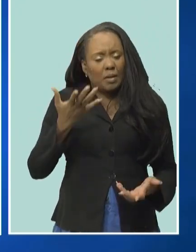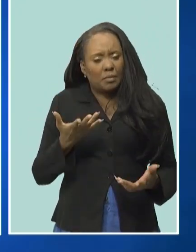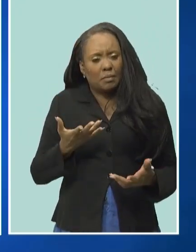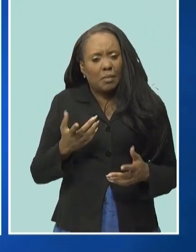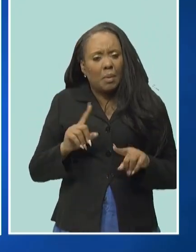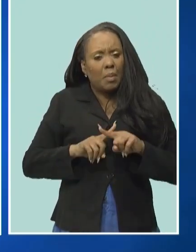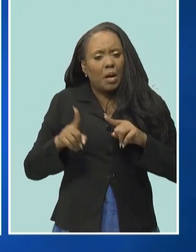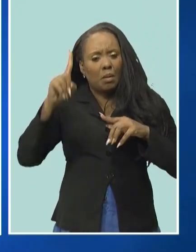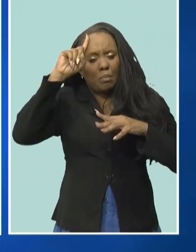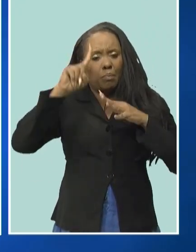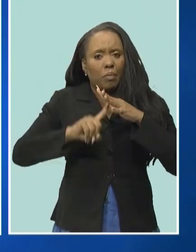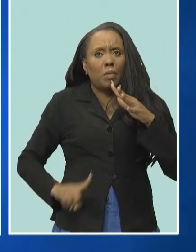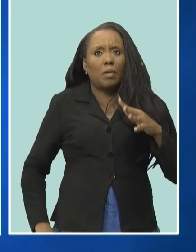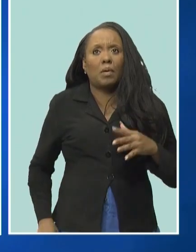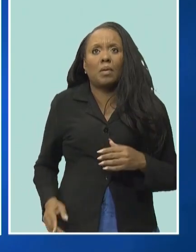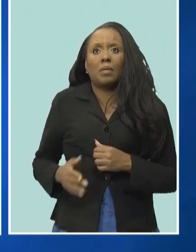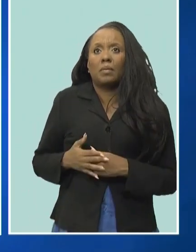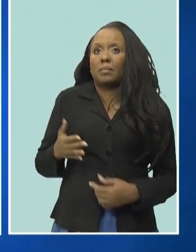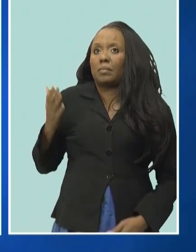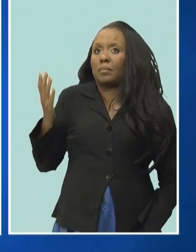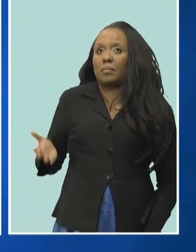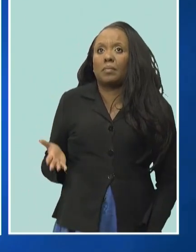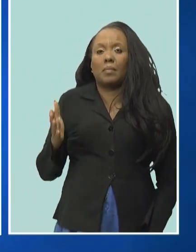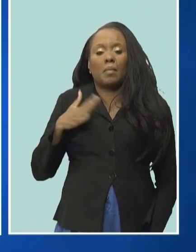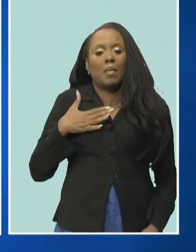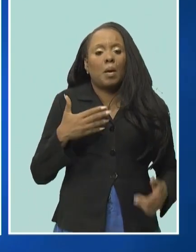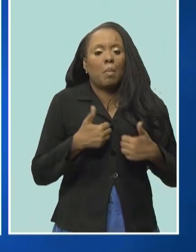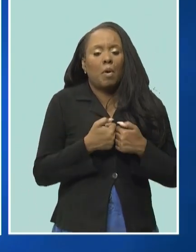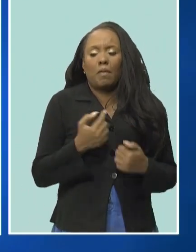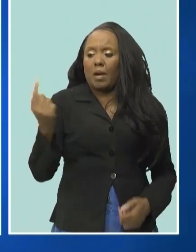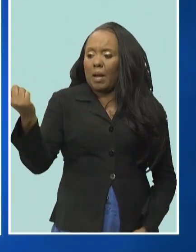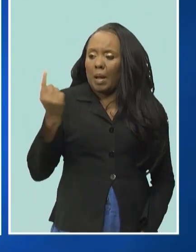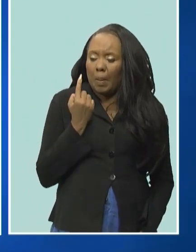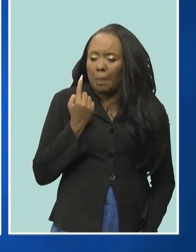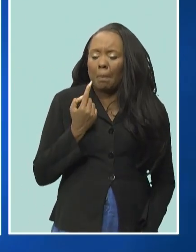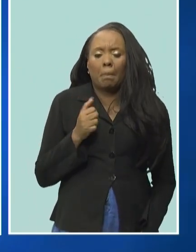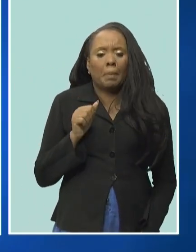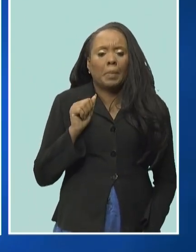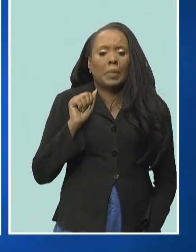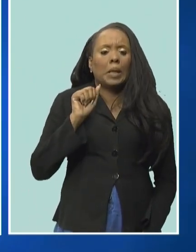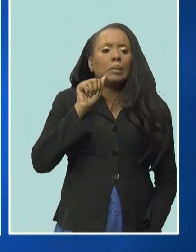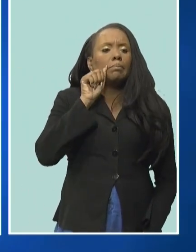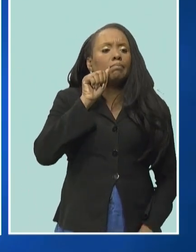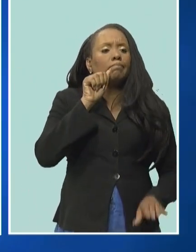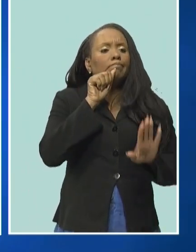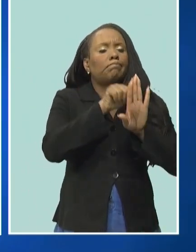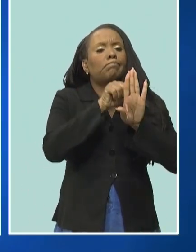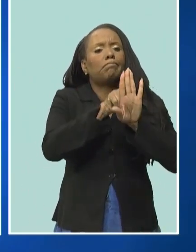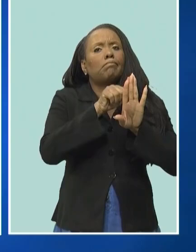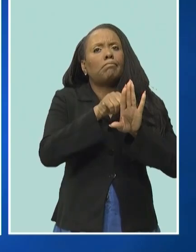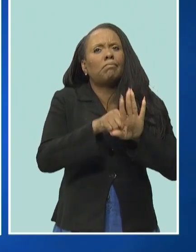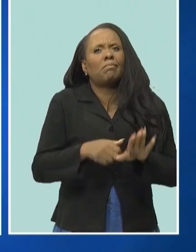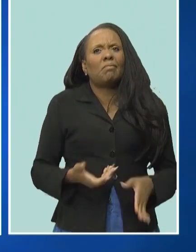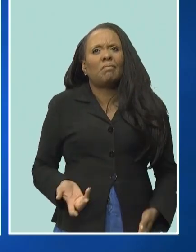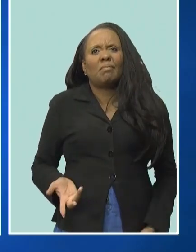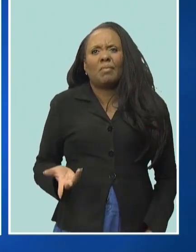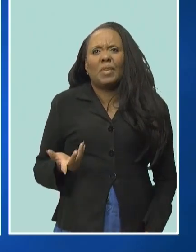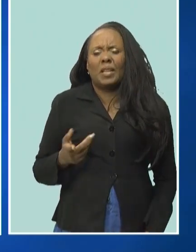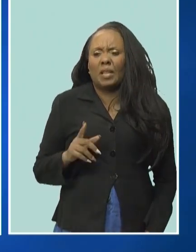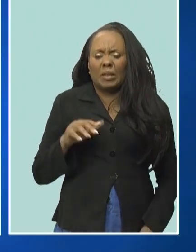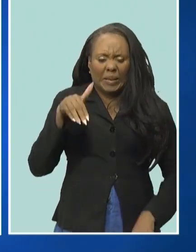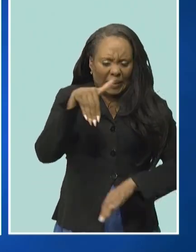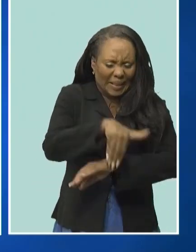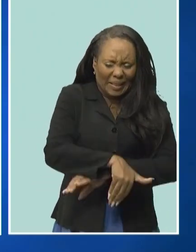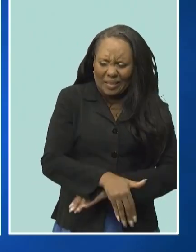I hear my boyfriend come by the door and knock, and that's weird for that to happen at that time of the